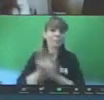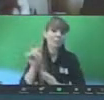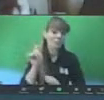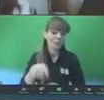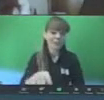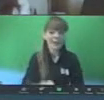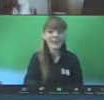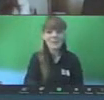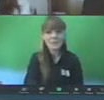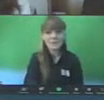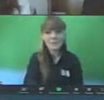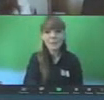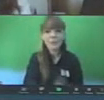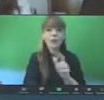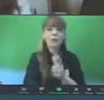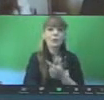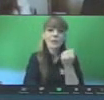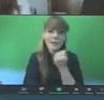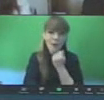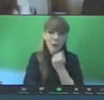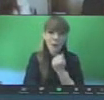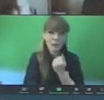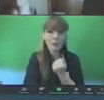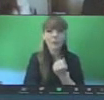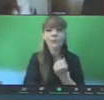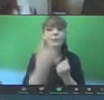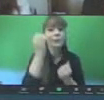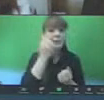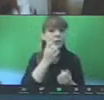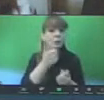technical issues. Well, thank you very much.